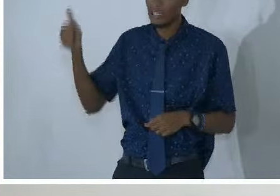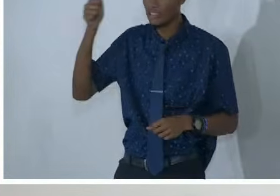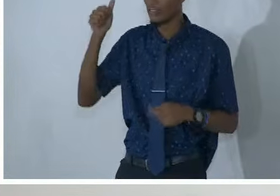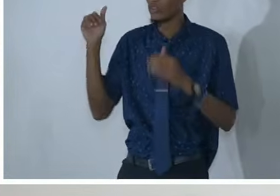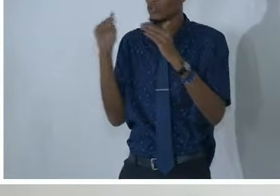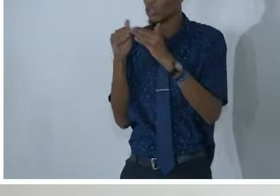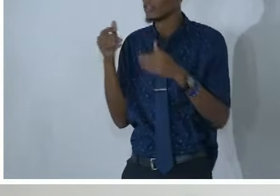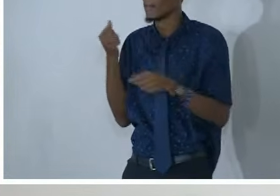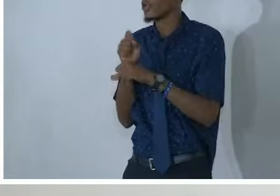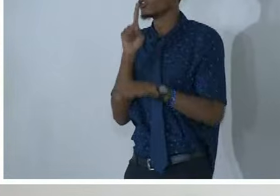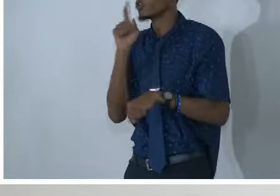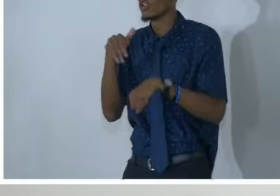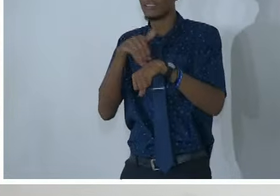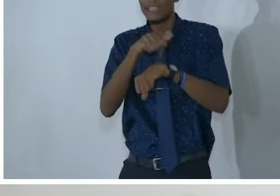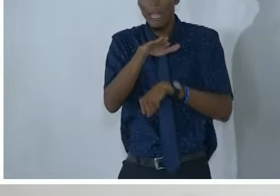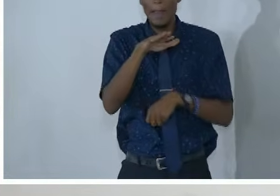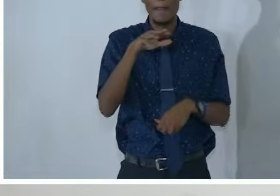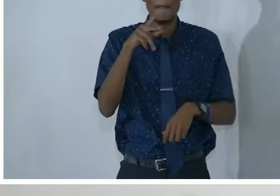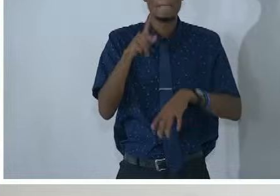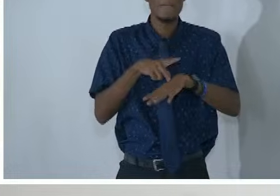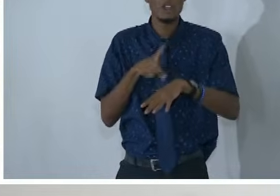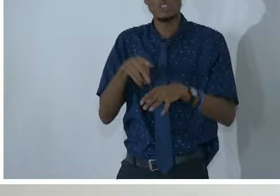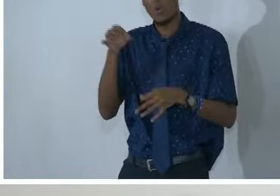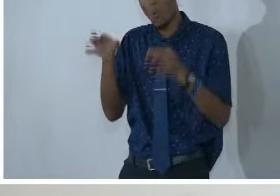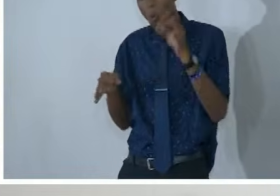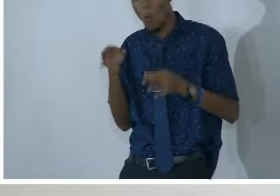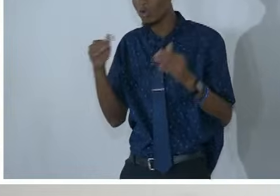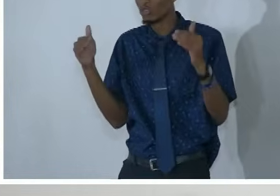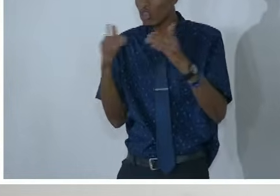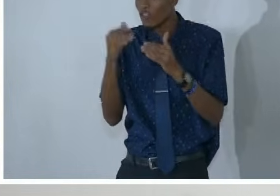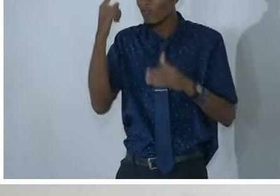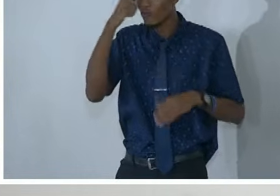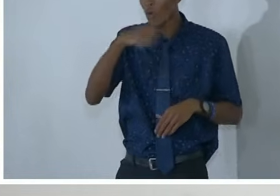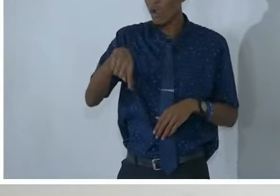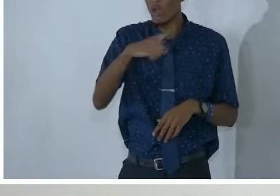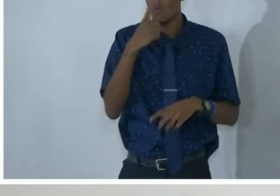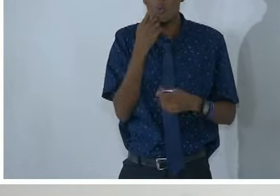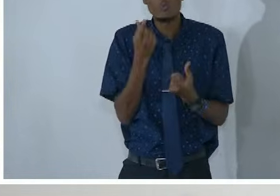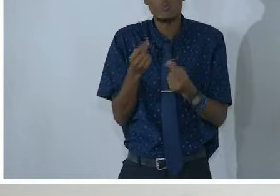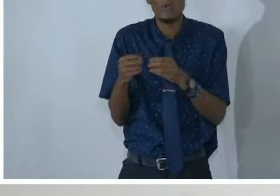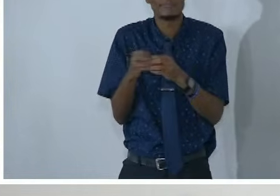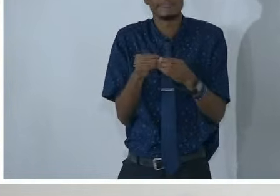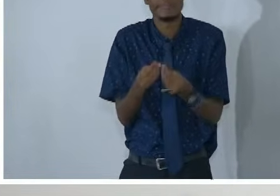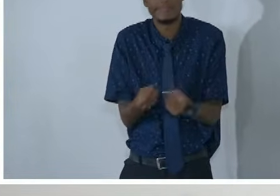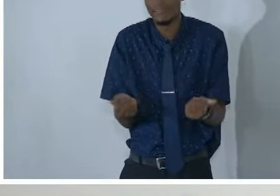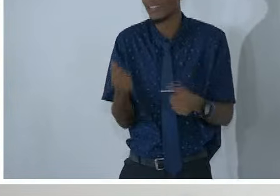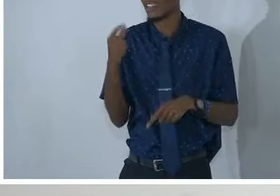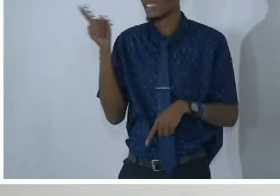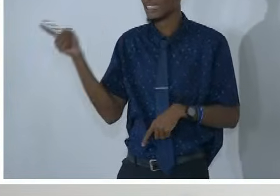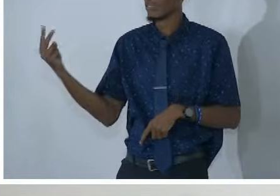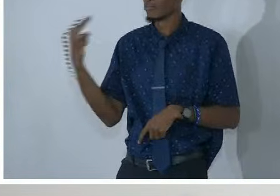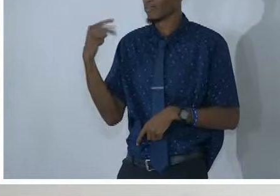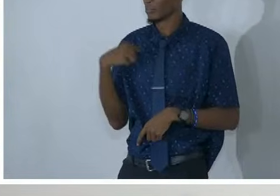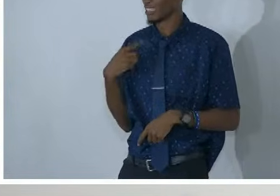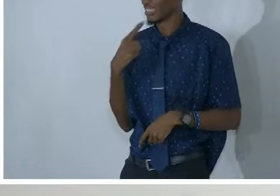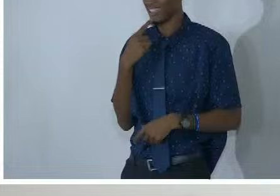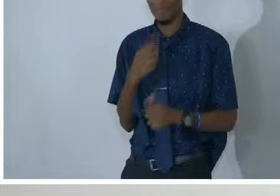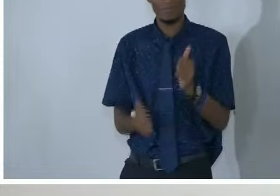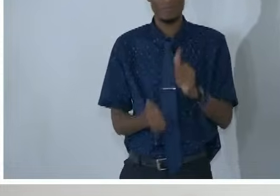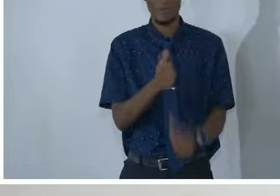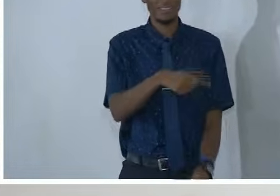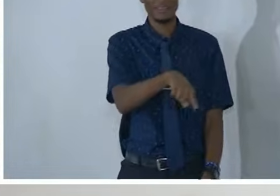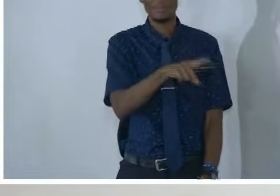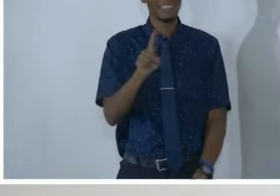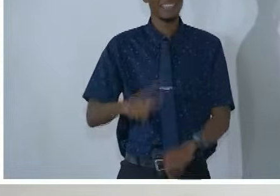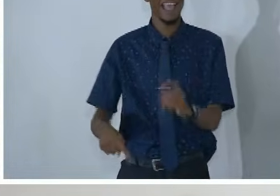judges to send people to mediation, he looked at me squarely and said, most of these litigants can't even afford